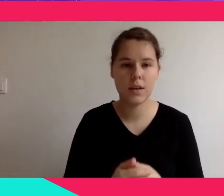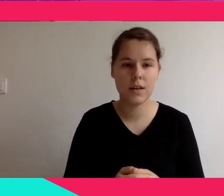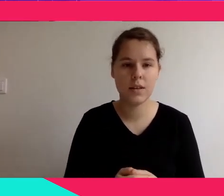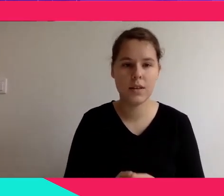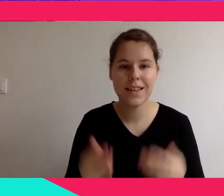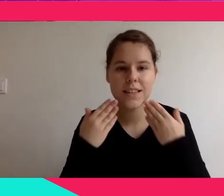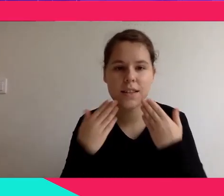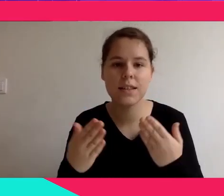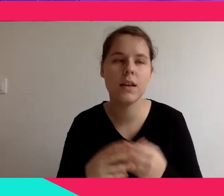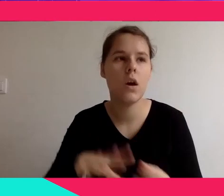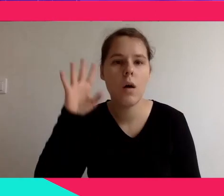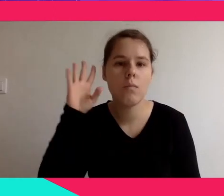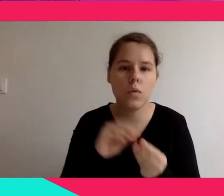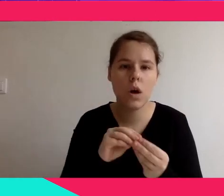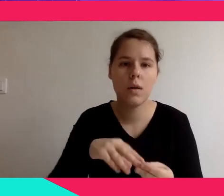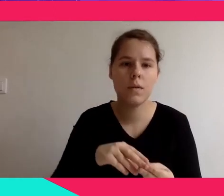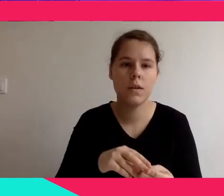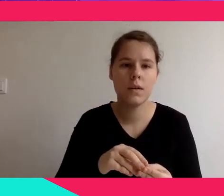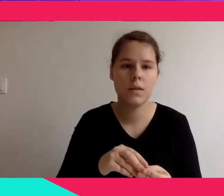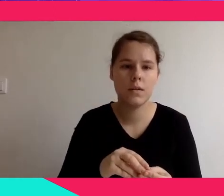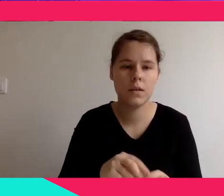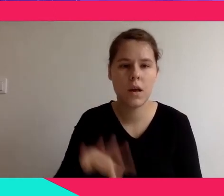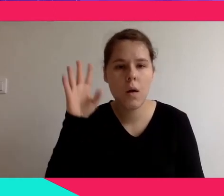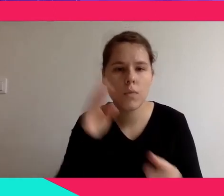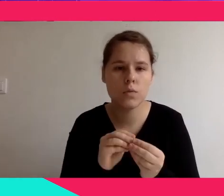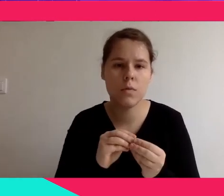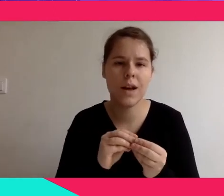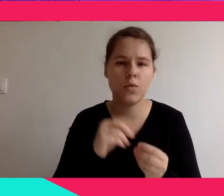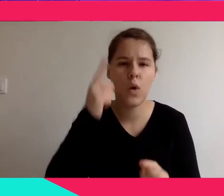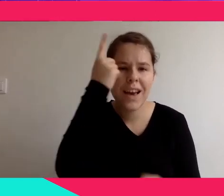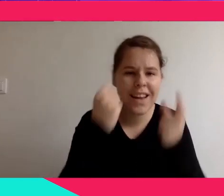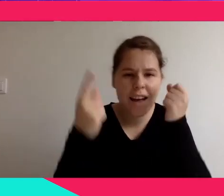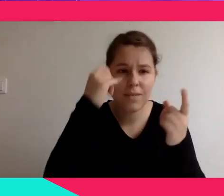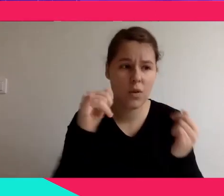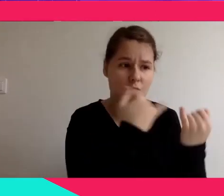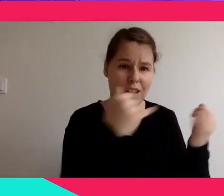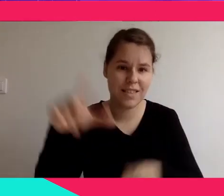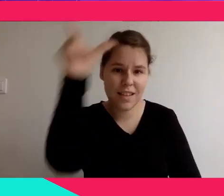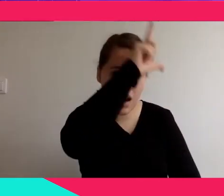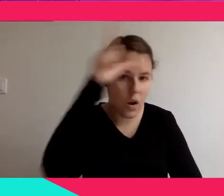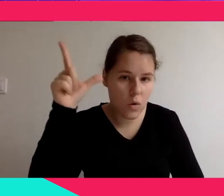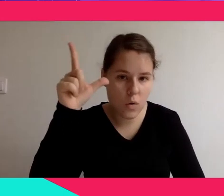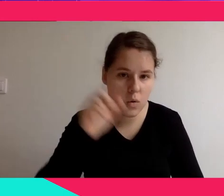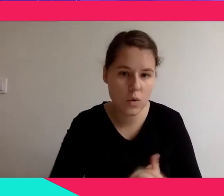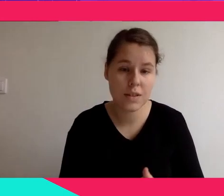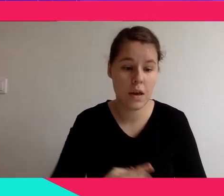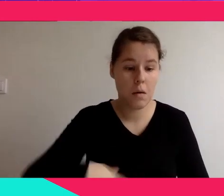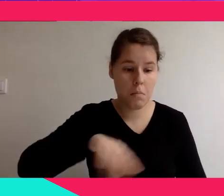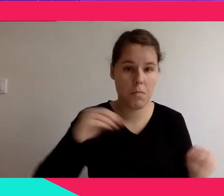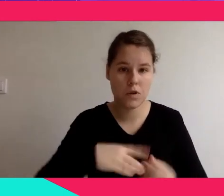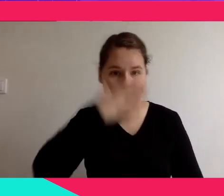creativity and imagination that are kept in our collections, if we can open that up as a storytelling